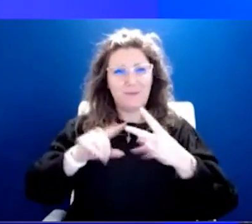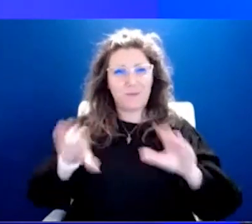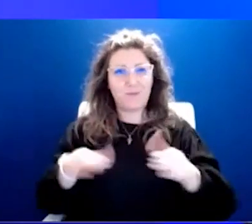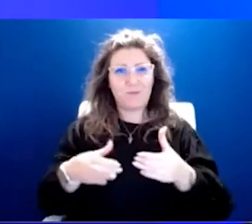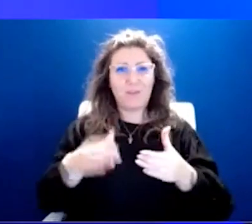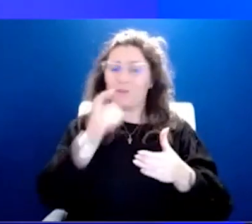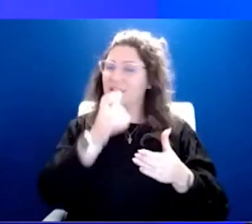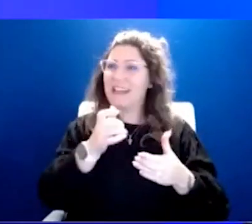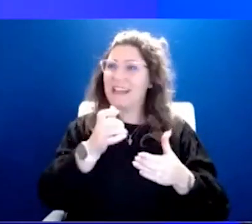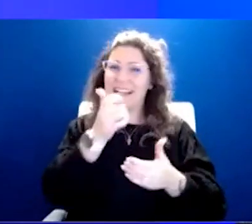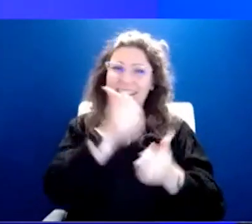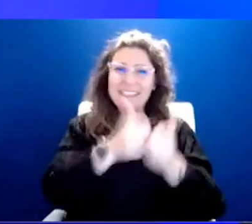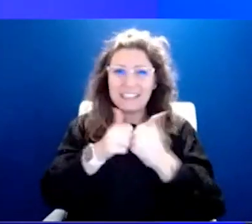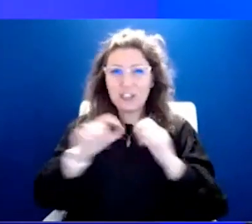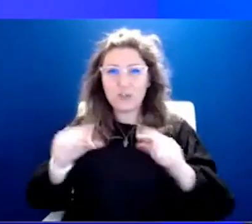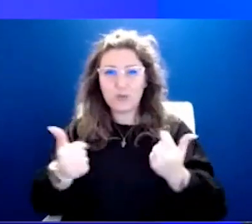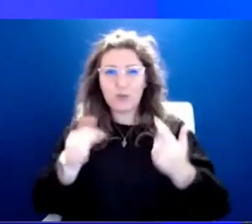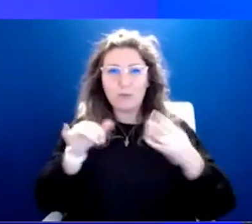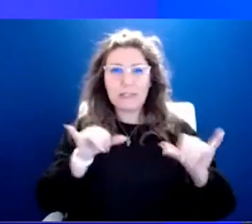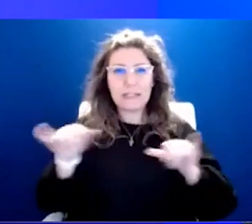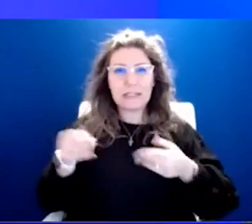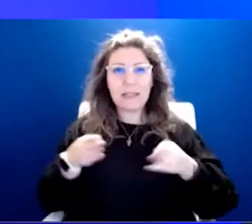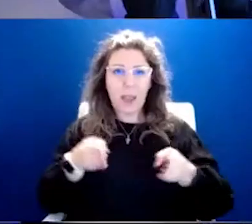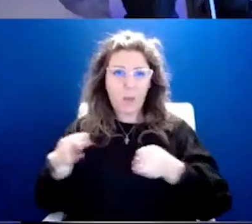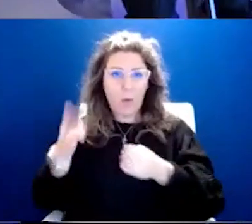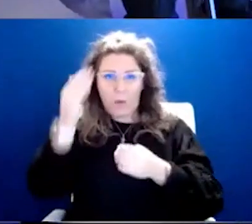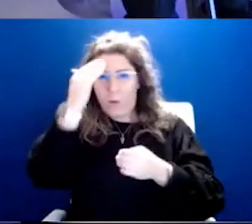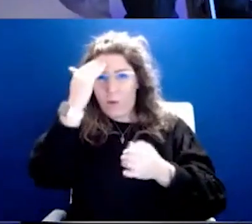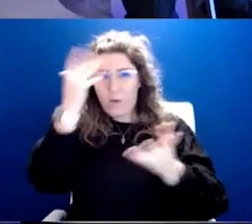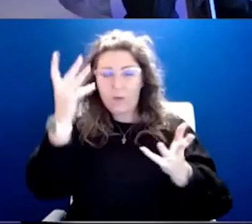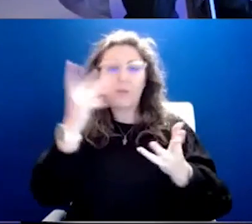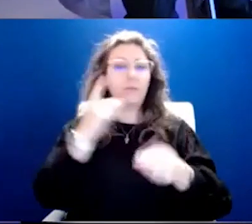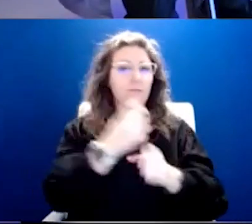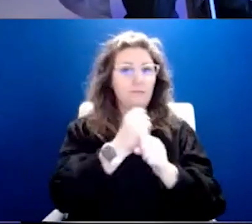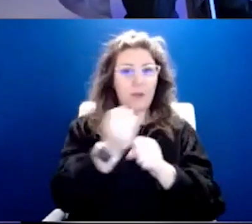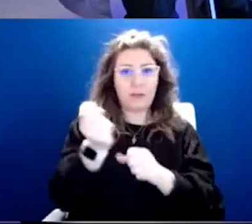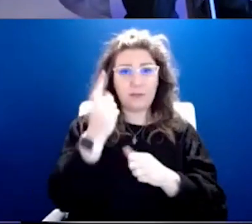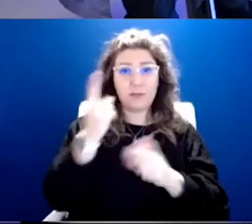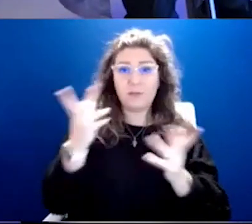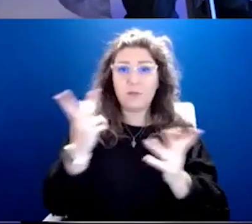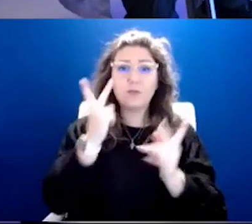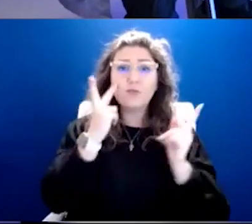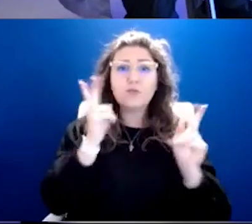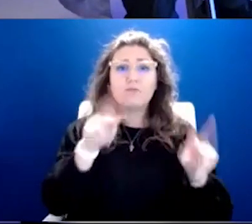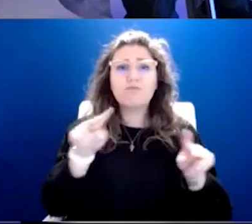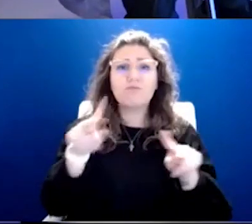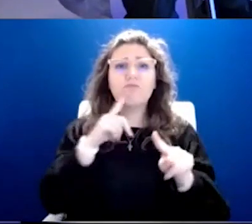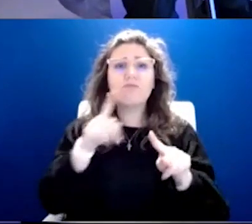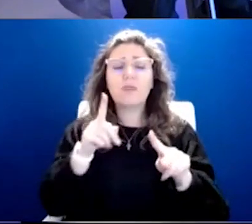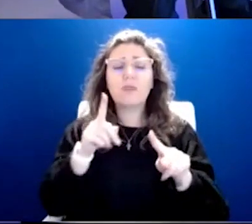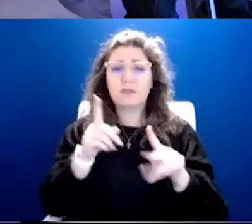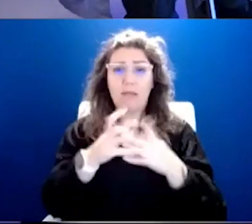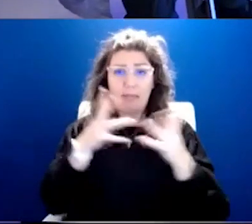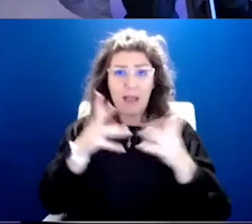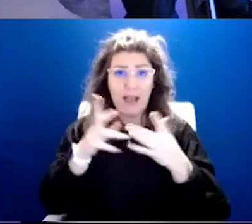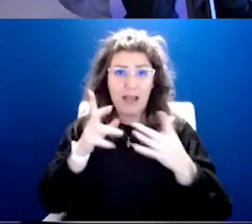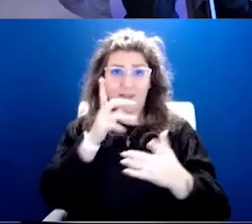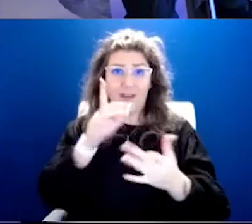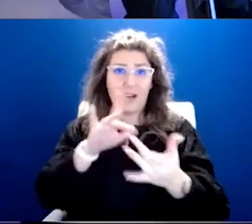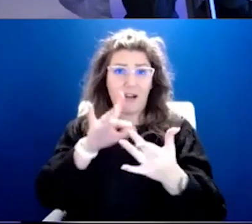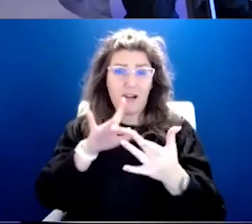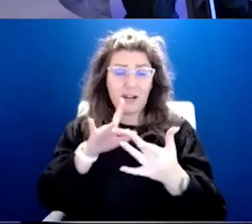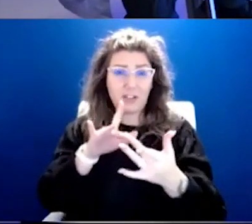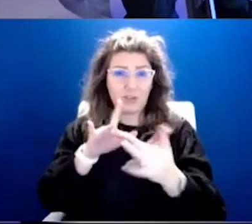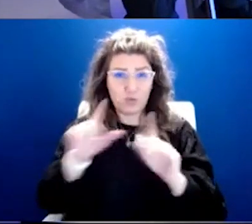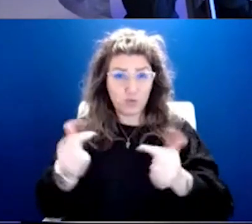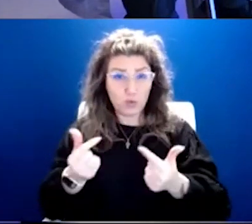in the same way. Right. That makes sense. What are you seeing? Because you have a lot of unreached groups. We do, and I think we've